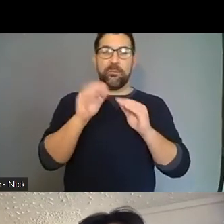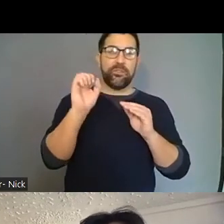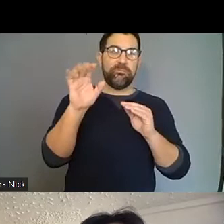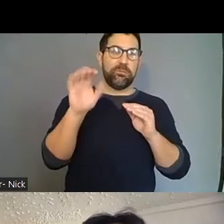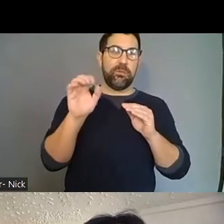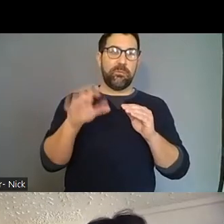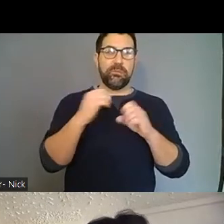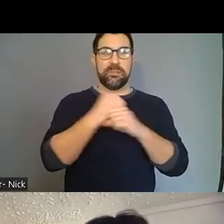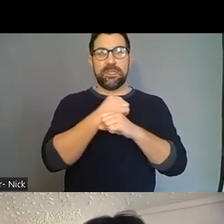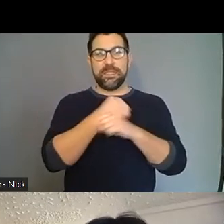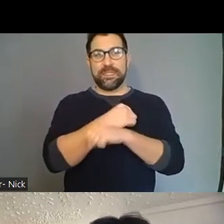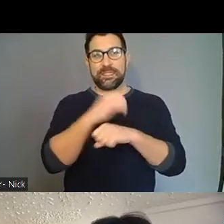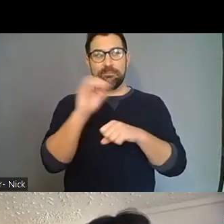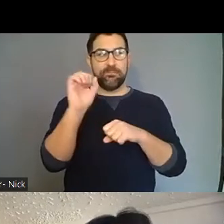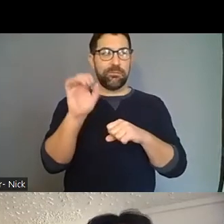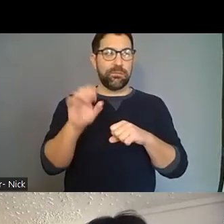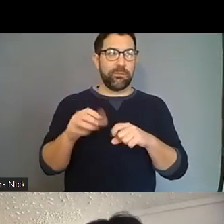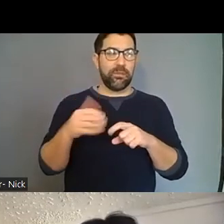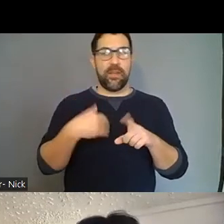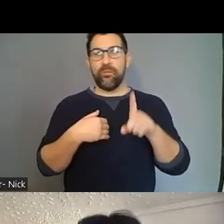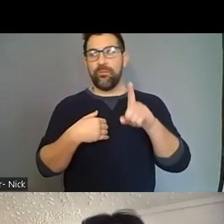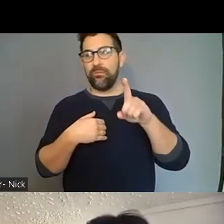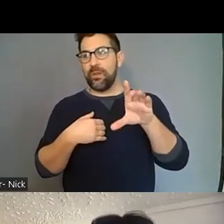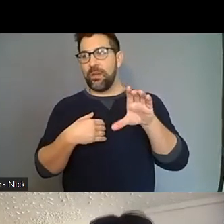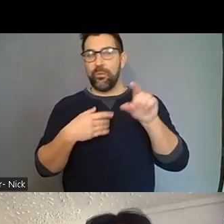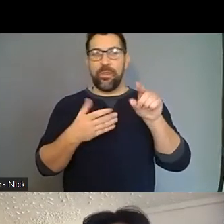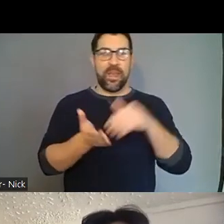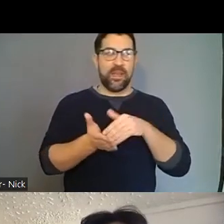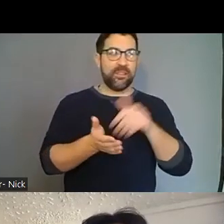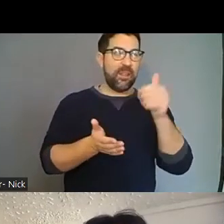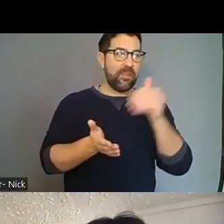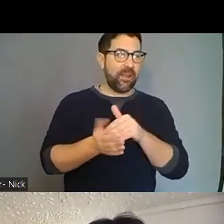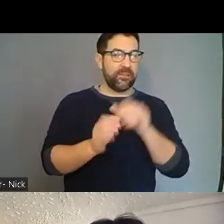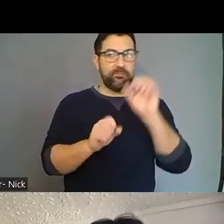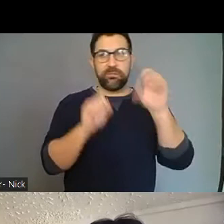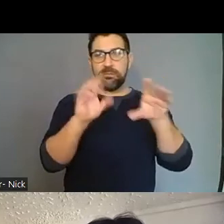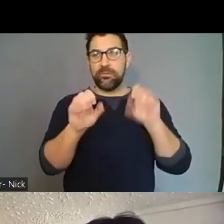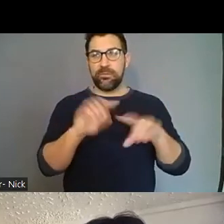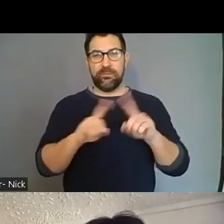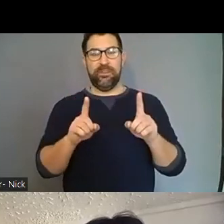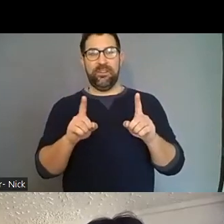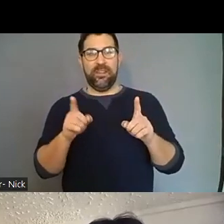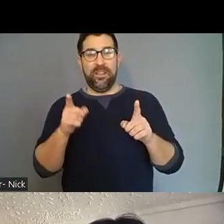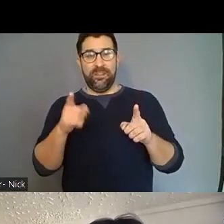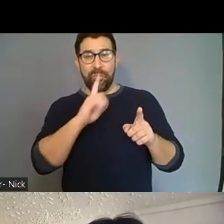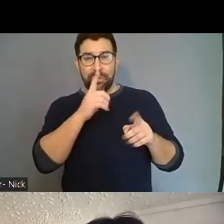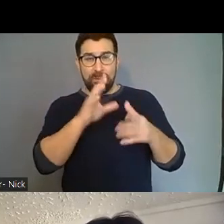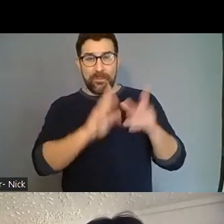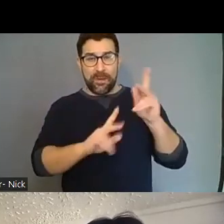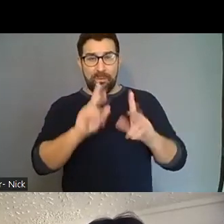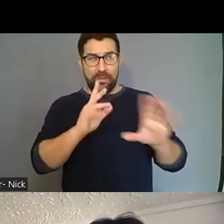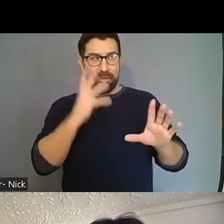statistics, it's just like, well, you have 100, 1,000, 10,000. But it's like, we're not humanizing these